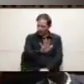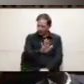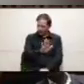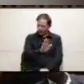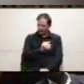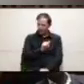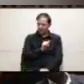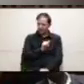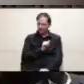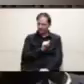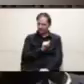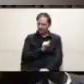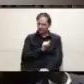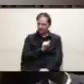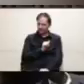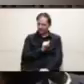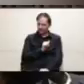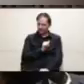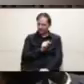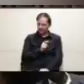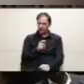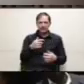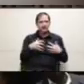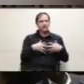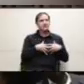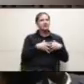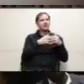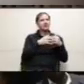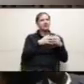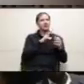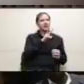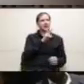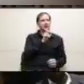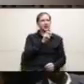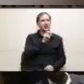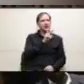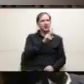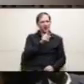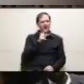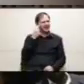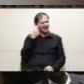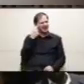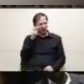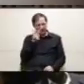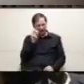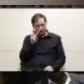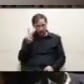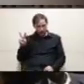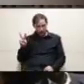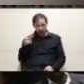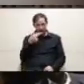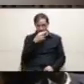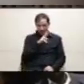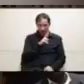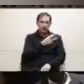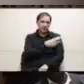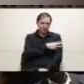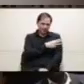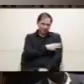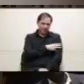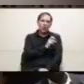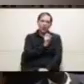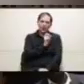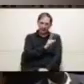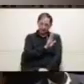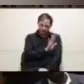started our council 2021, I think 2022. As an HR manager. Human resource. All right.